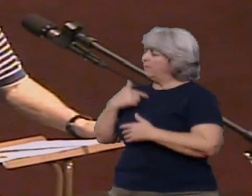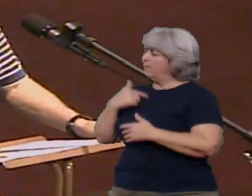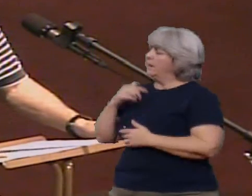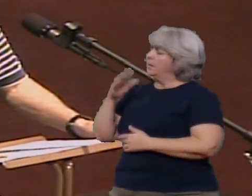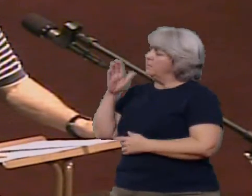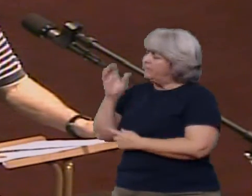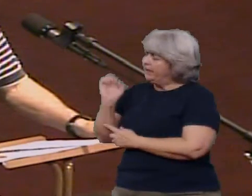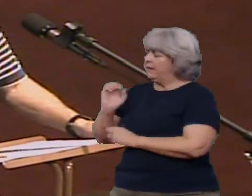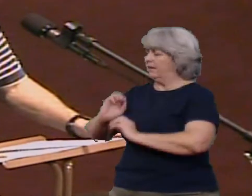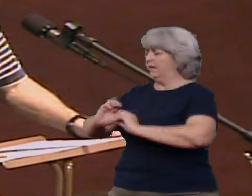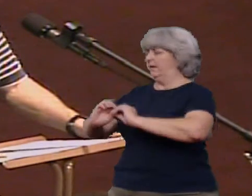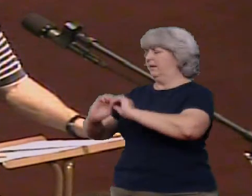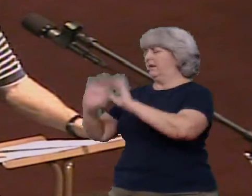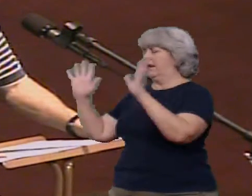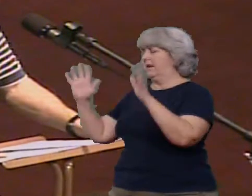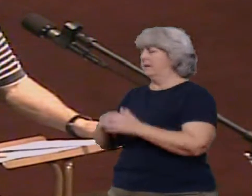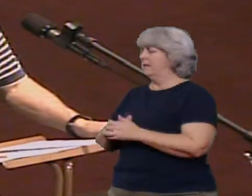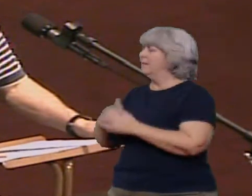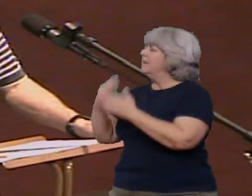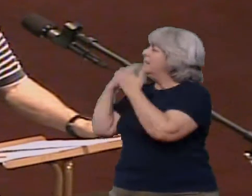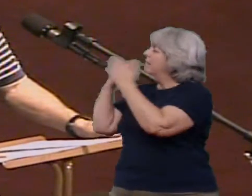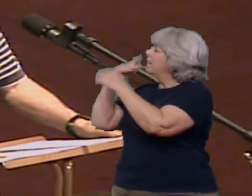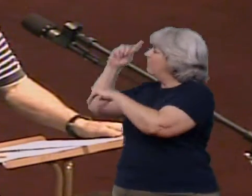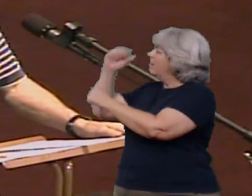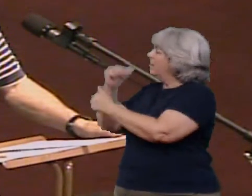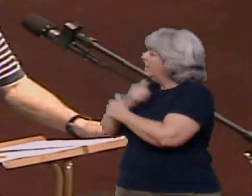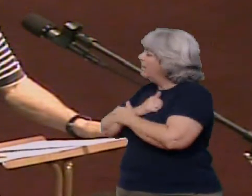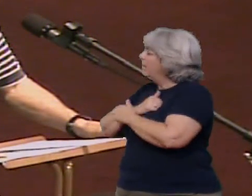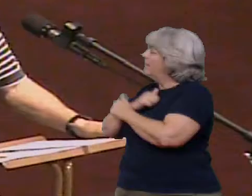Father, thank you for loving us and sending your Son